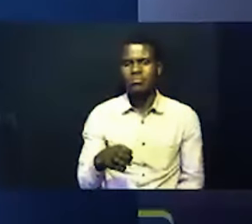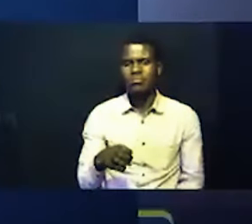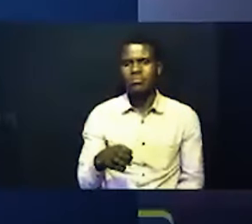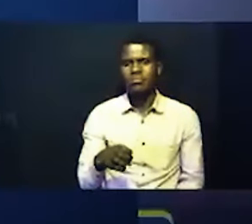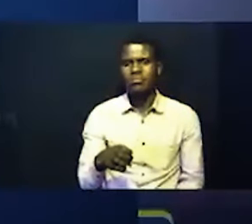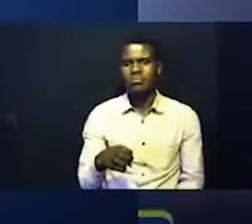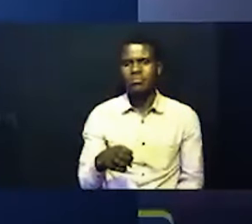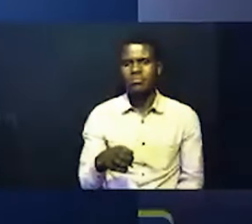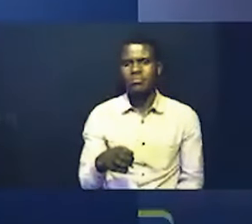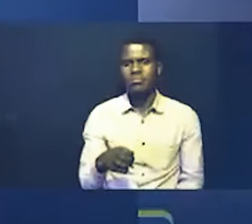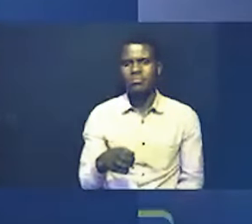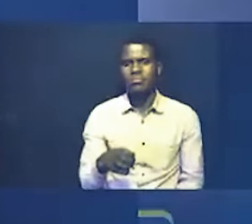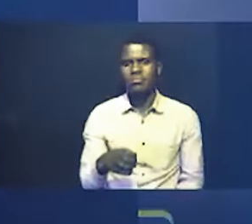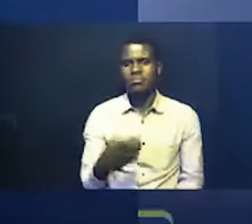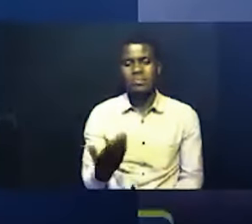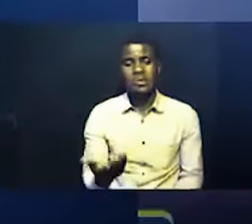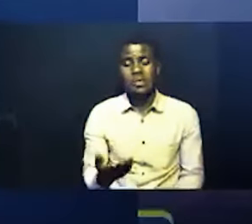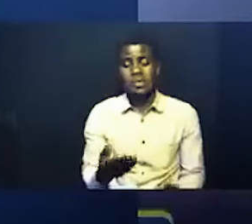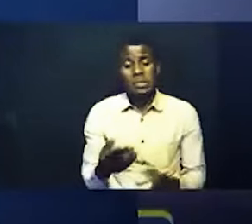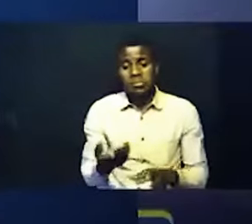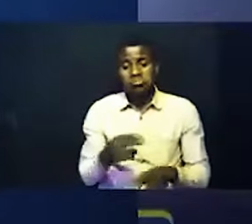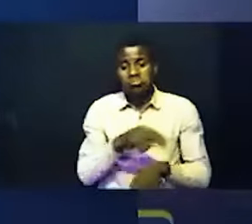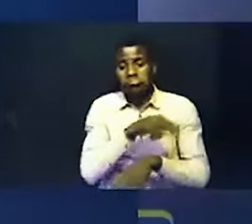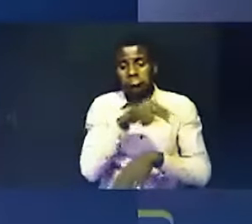evil like natural